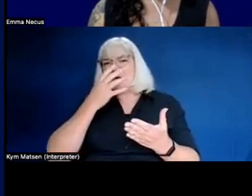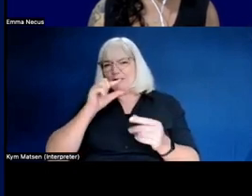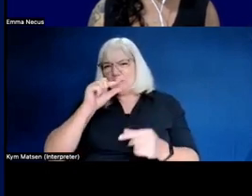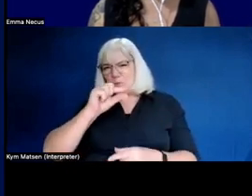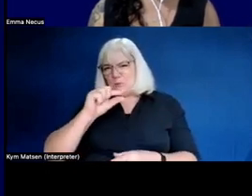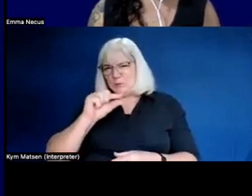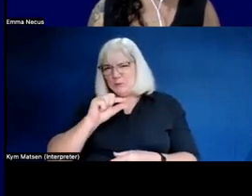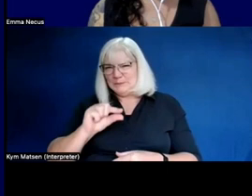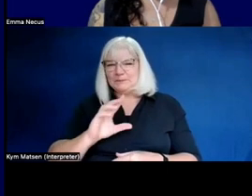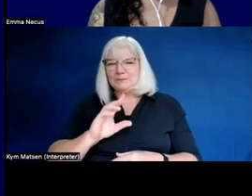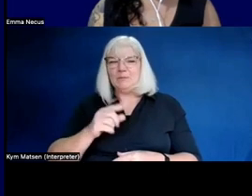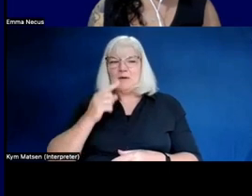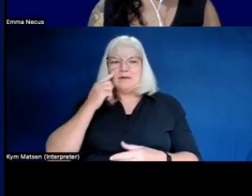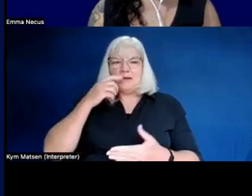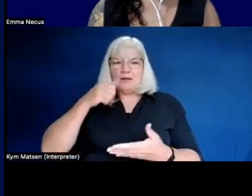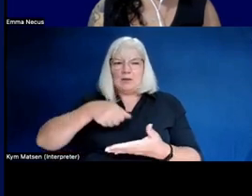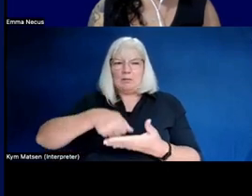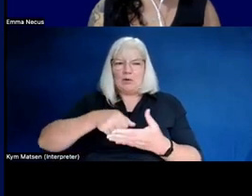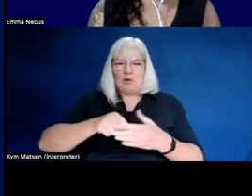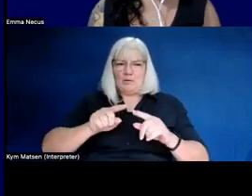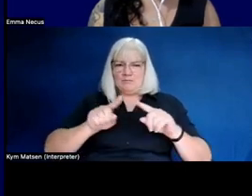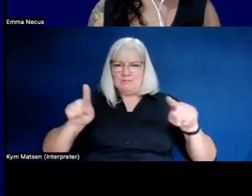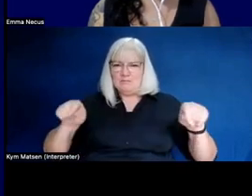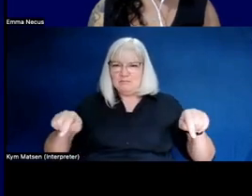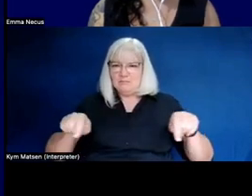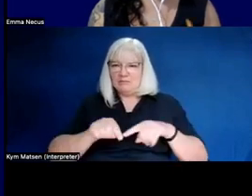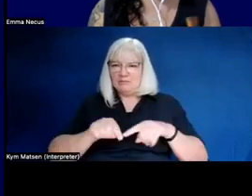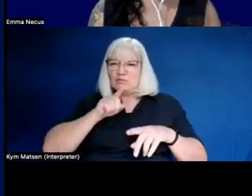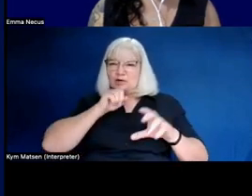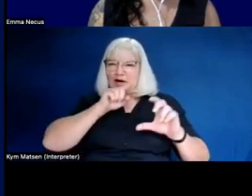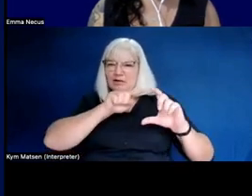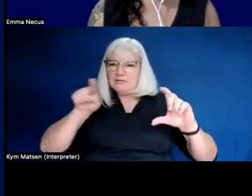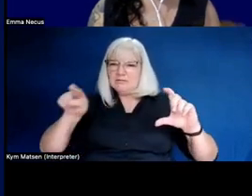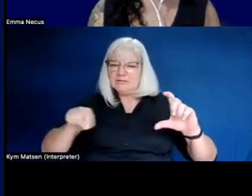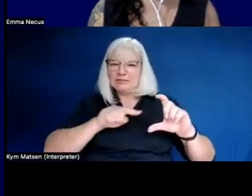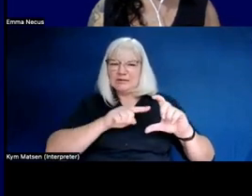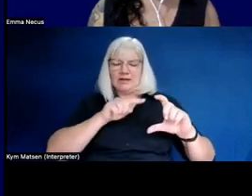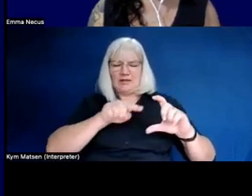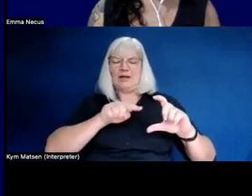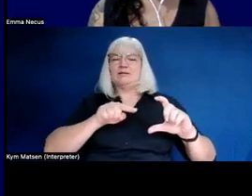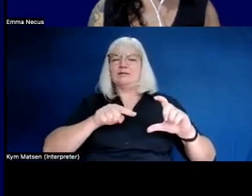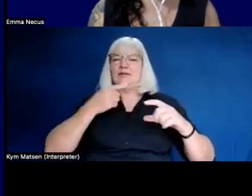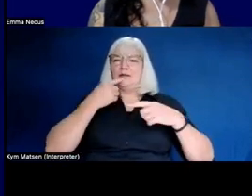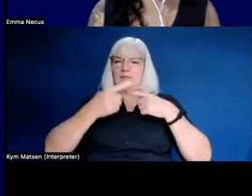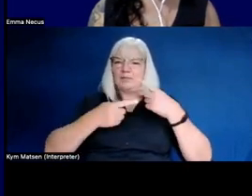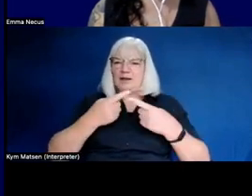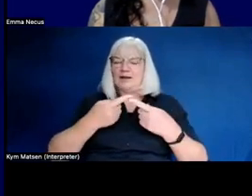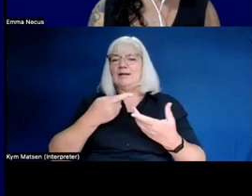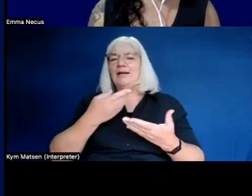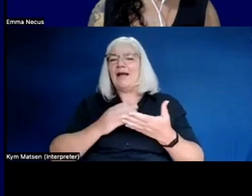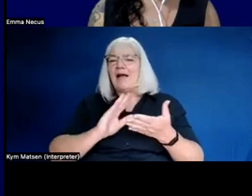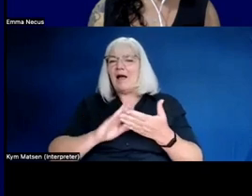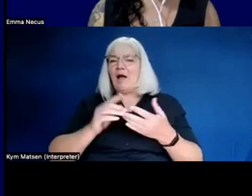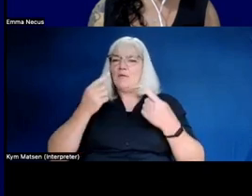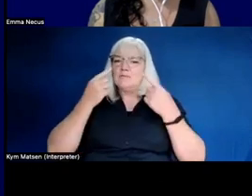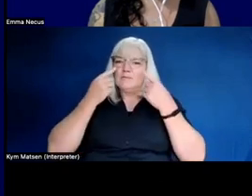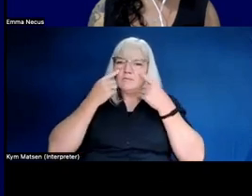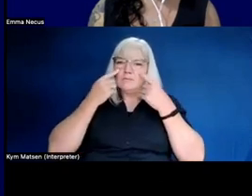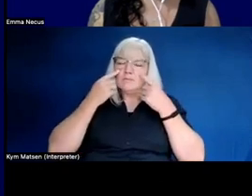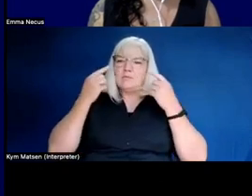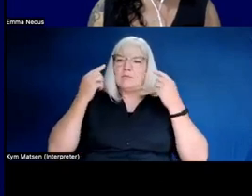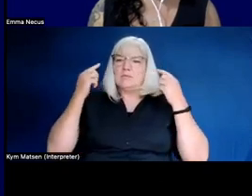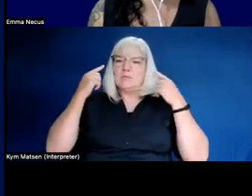section at the bottom, which details how the child's hearing and vision has